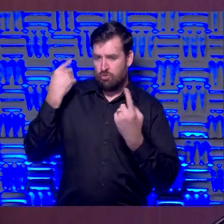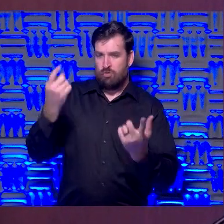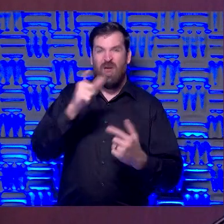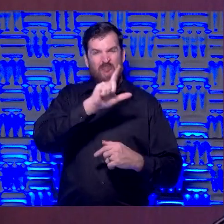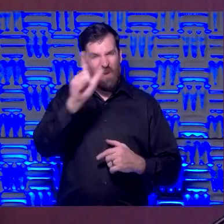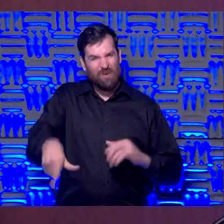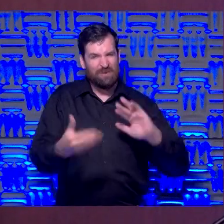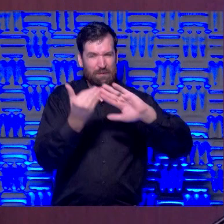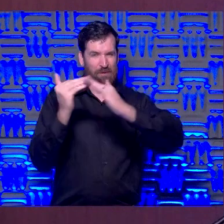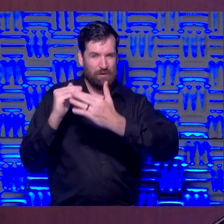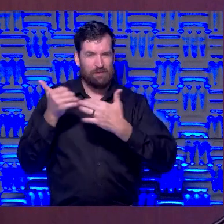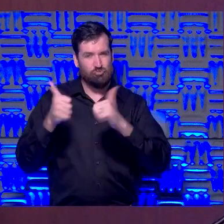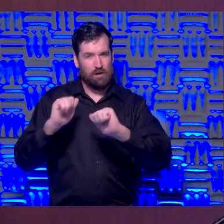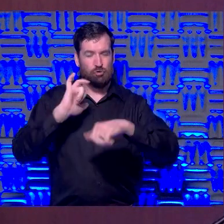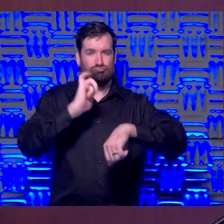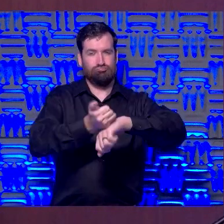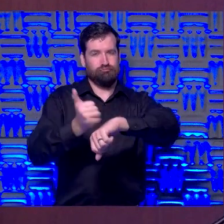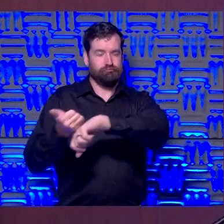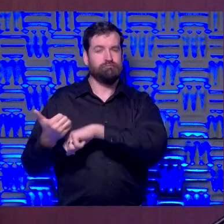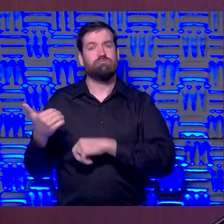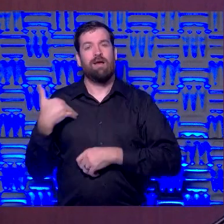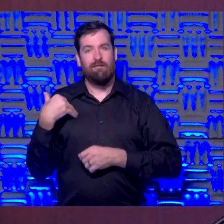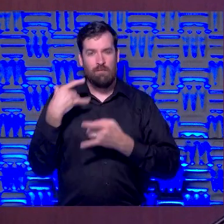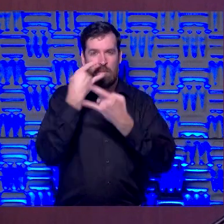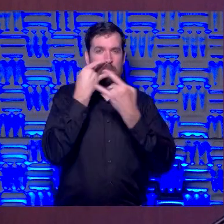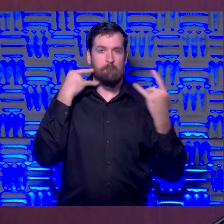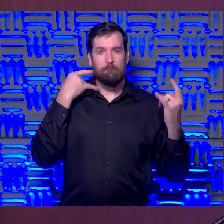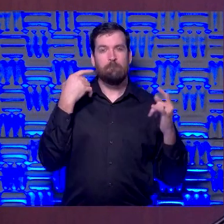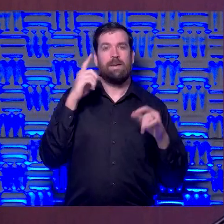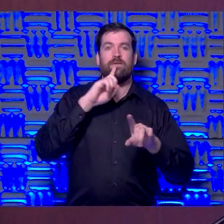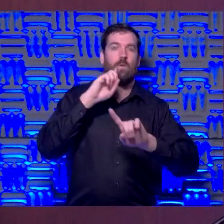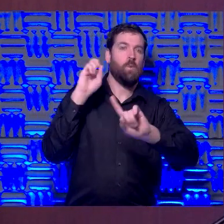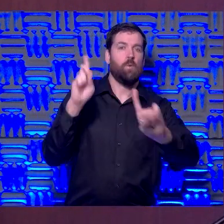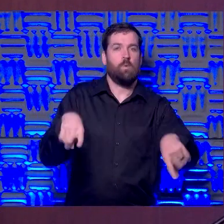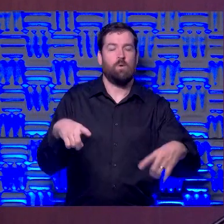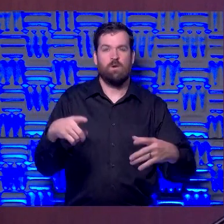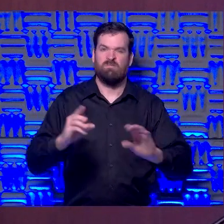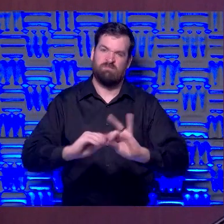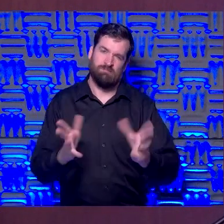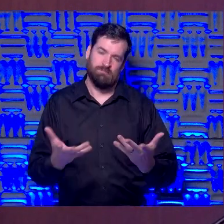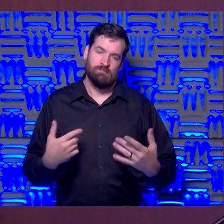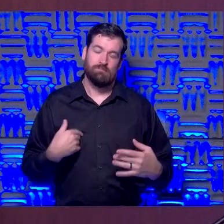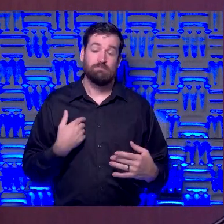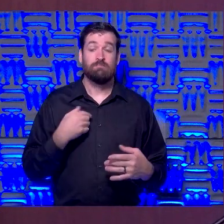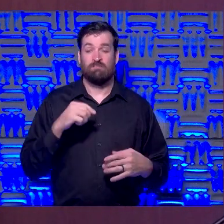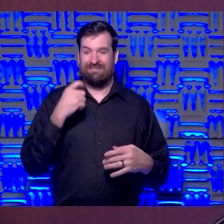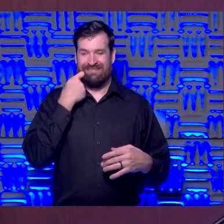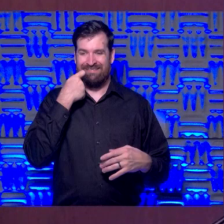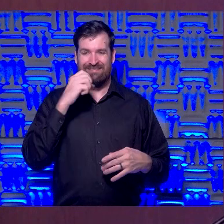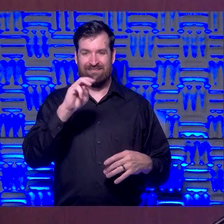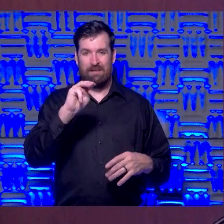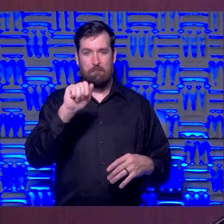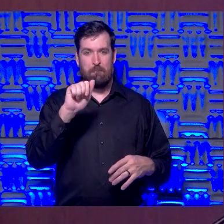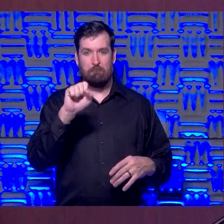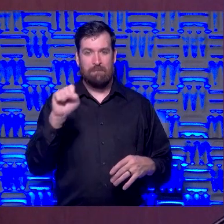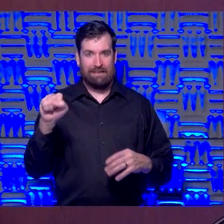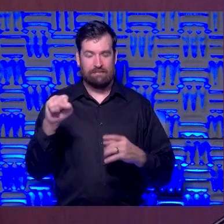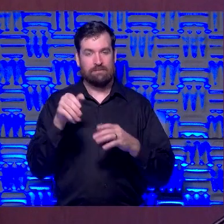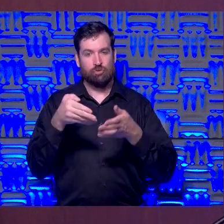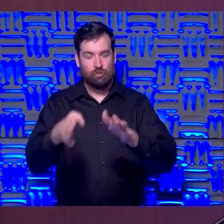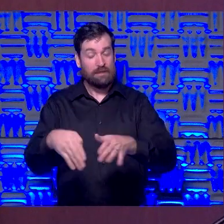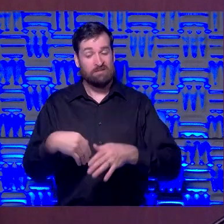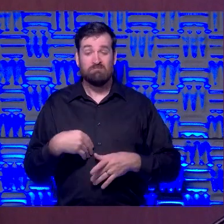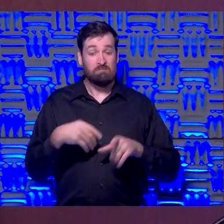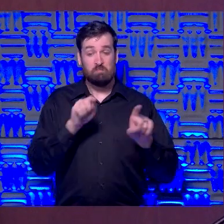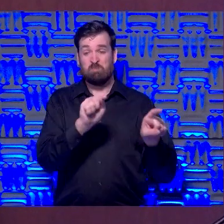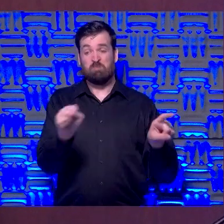as a community. We have a mask order, obviously, and I was down on Mass Street this weekend, and people are doing a pretty